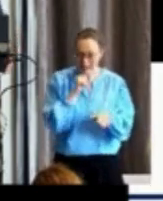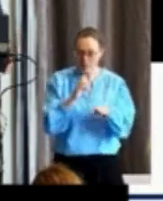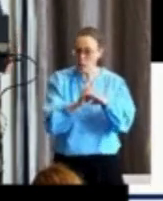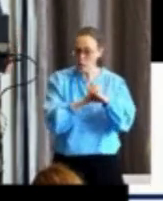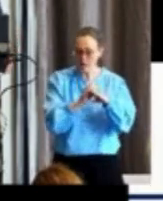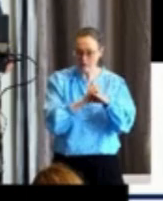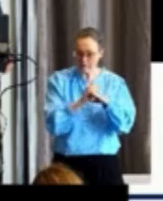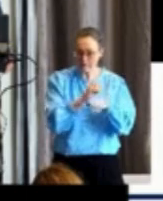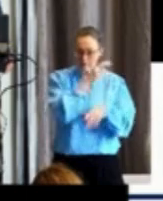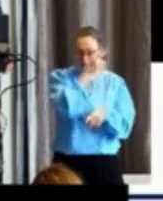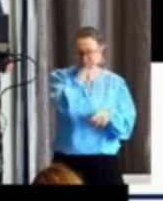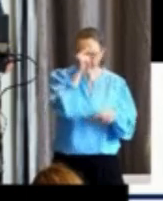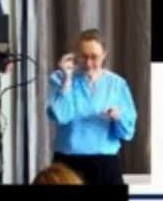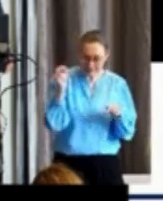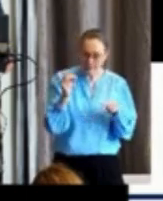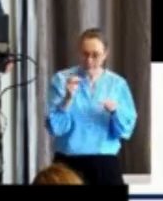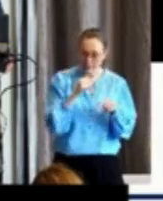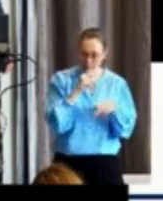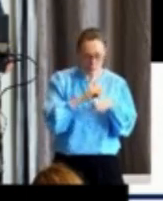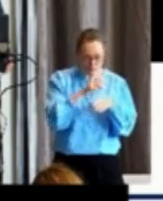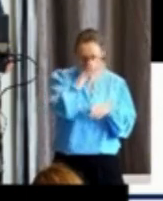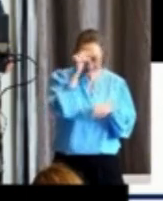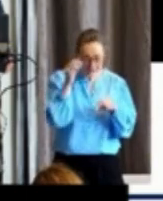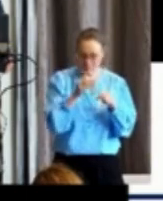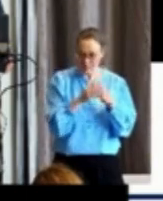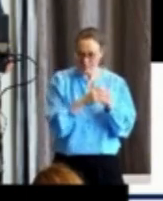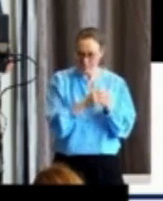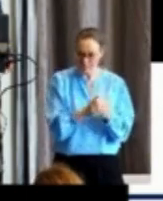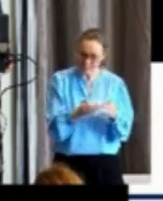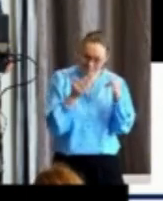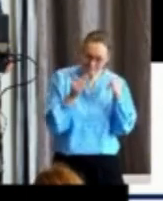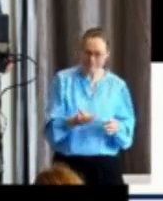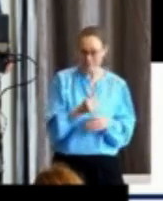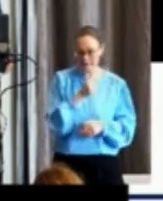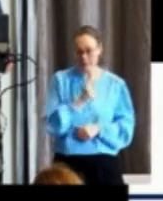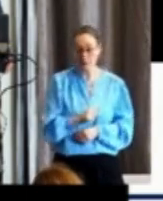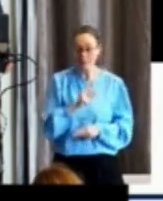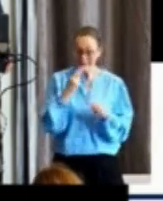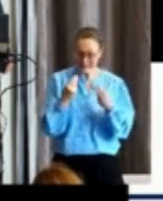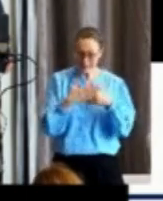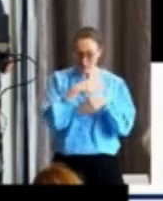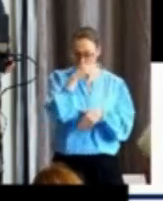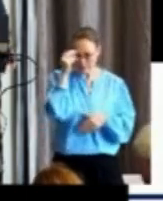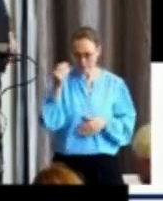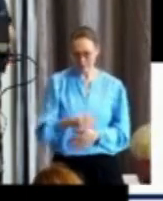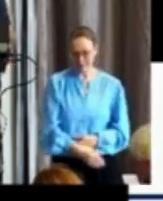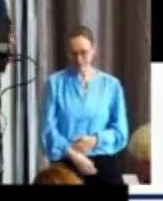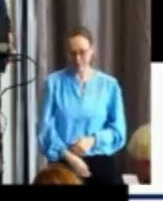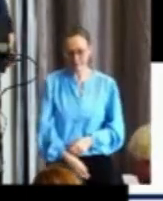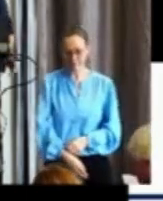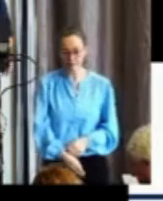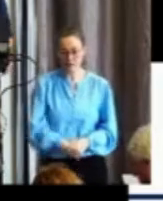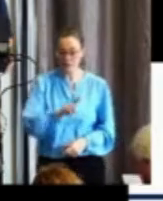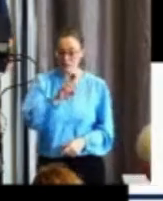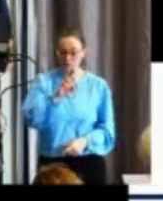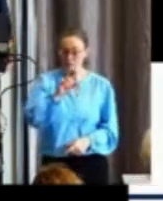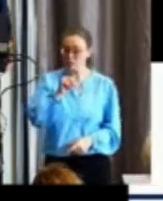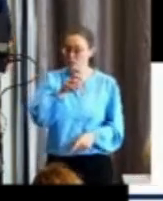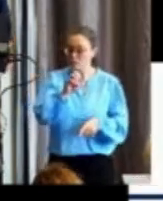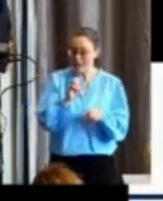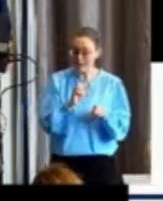sample sizes to characterize the smoking gun. So we're going to need more samples. This is a rare disorder, so